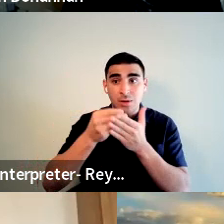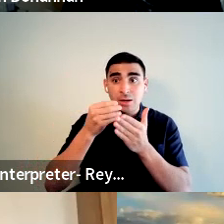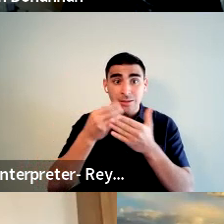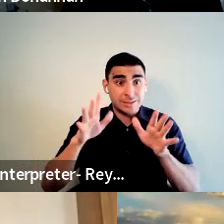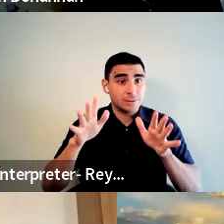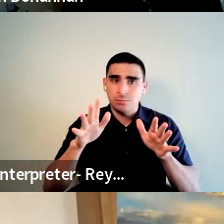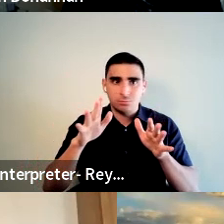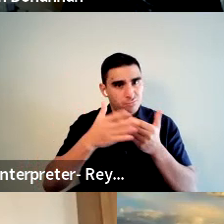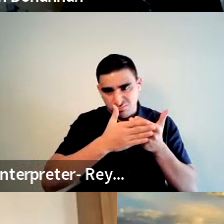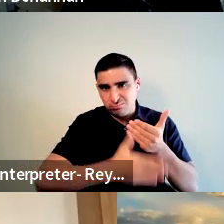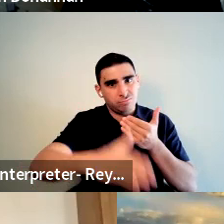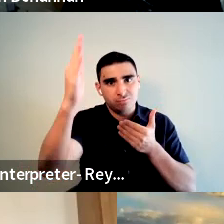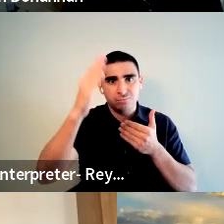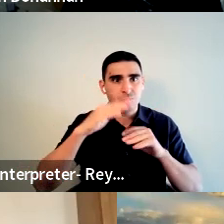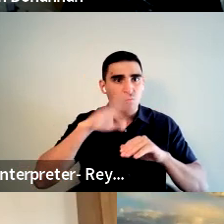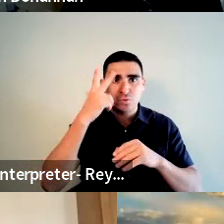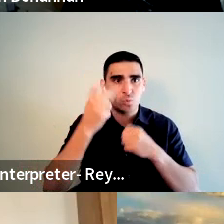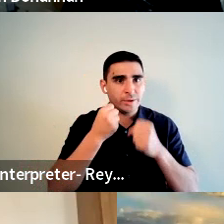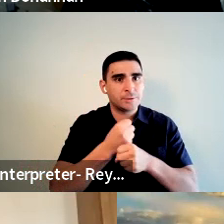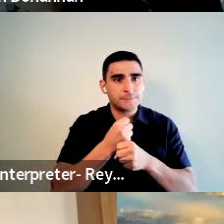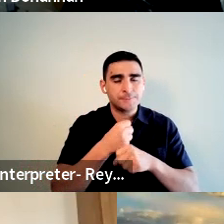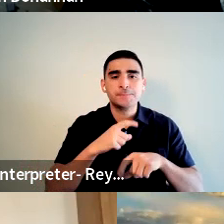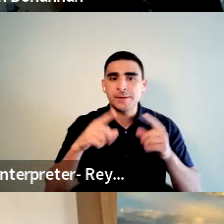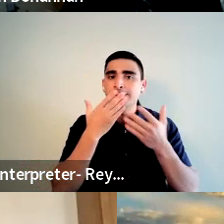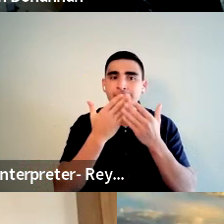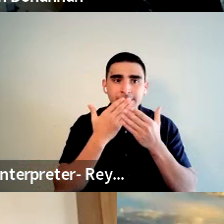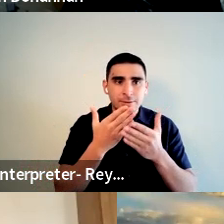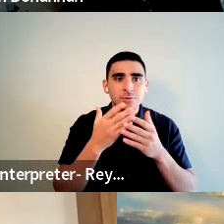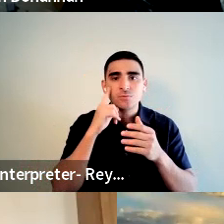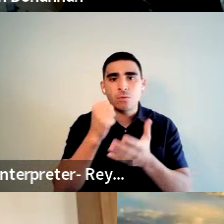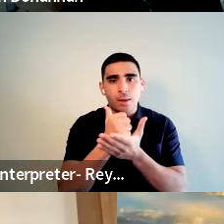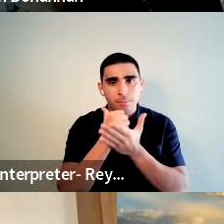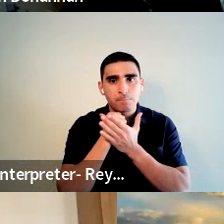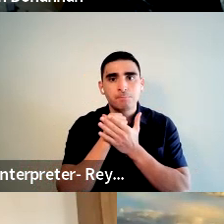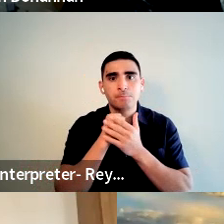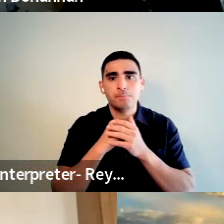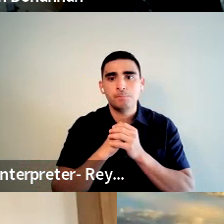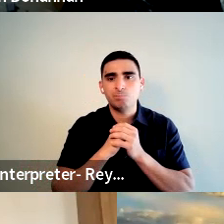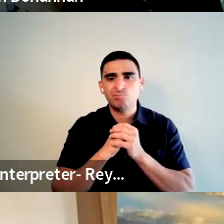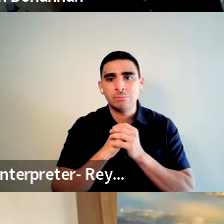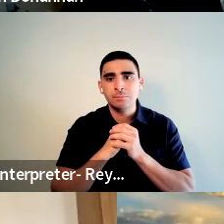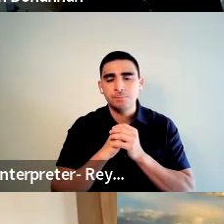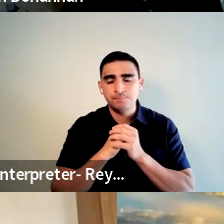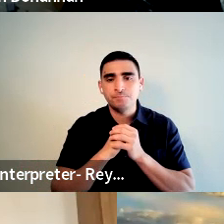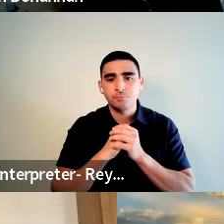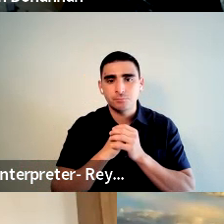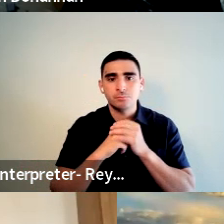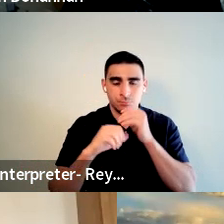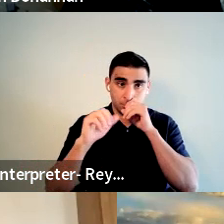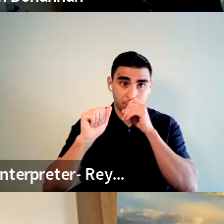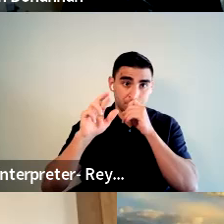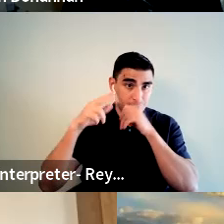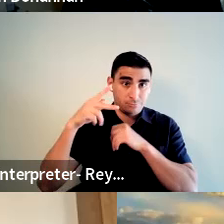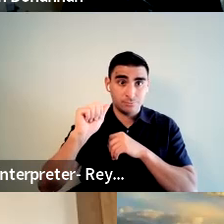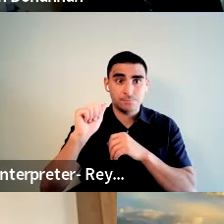So that's my message. Again, thank you for helping us solve that challenge. I know even the ARPA money is not